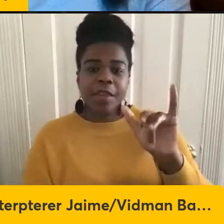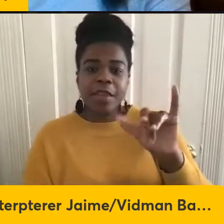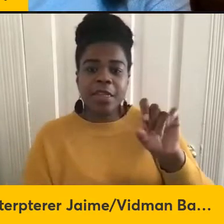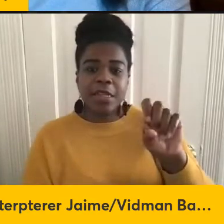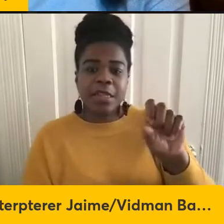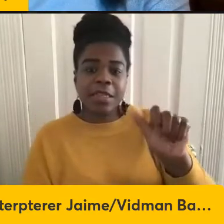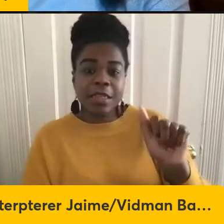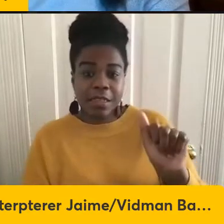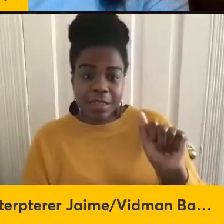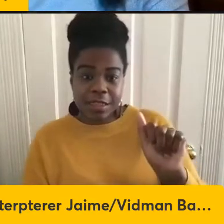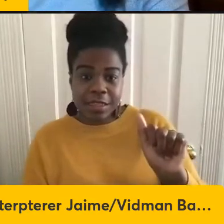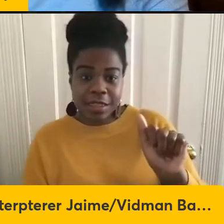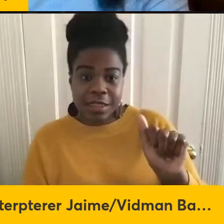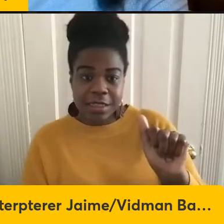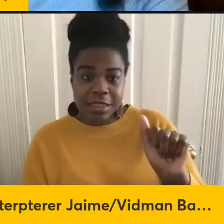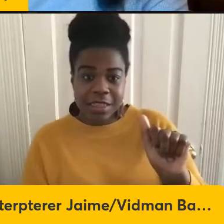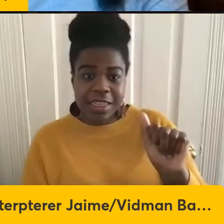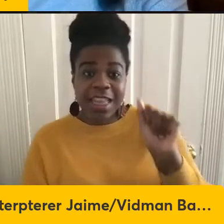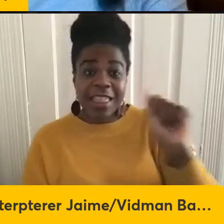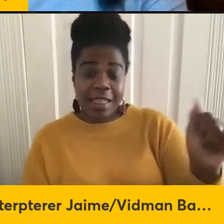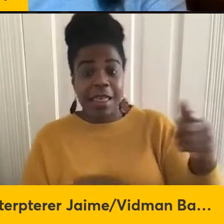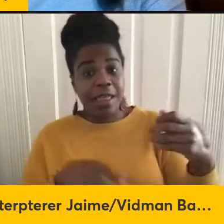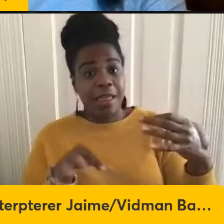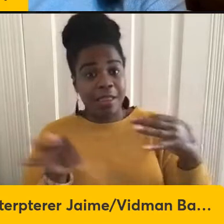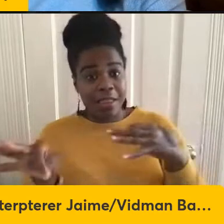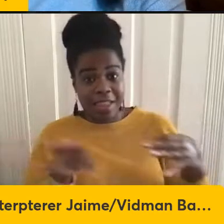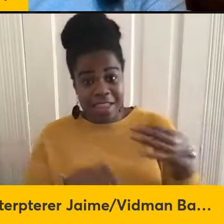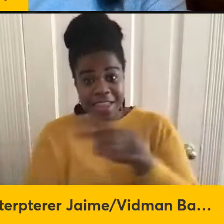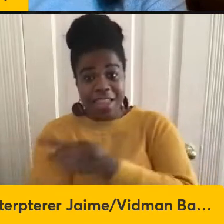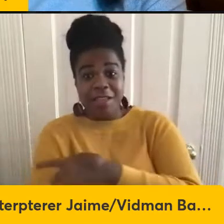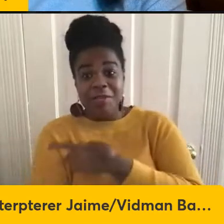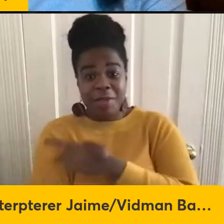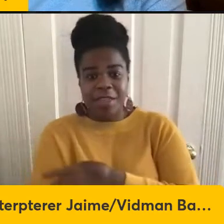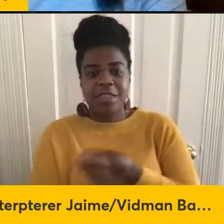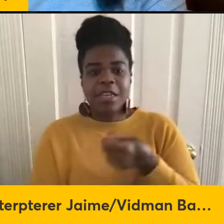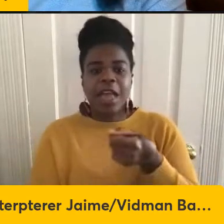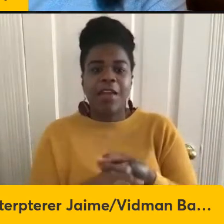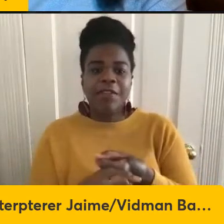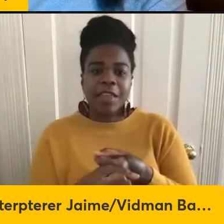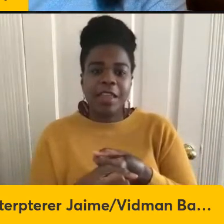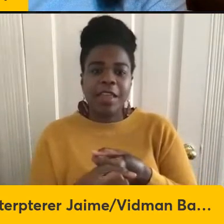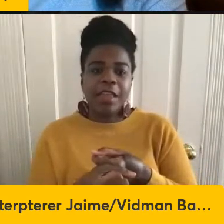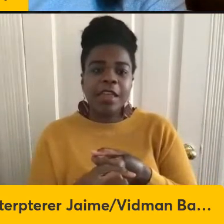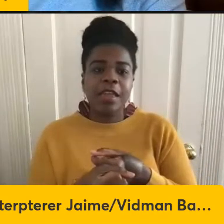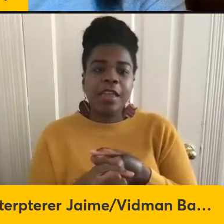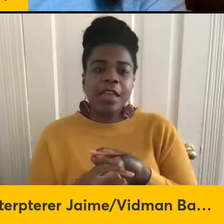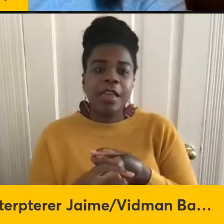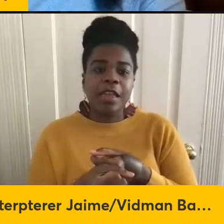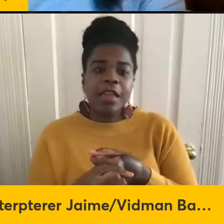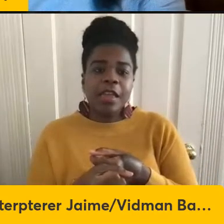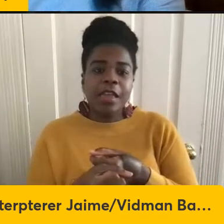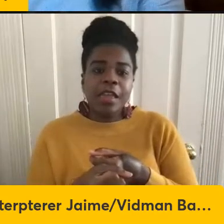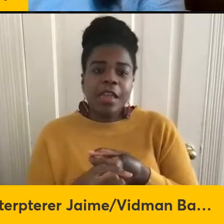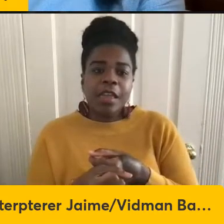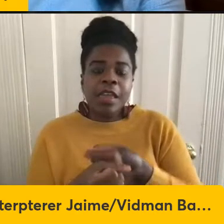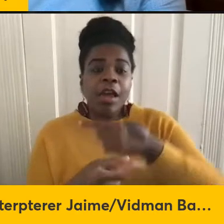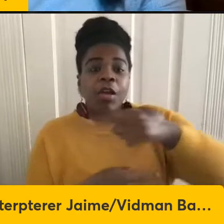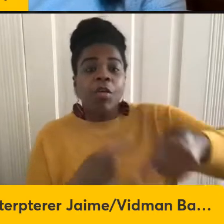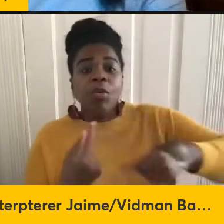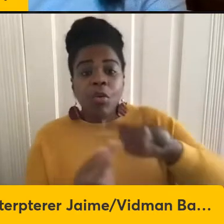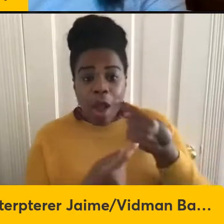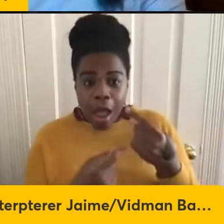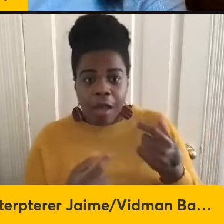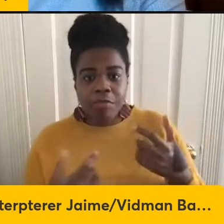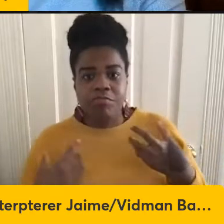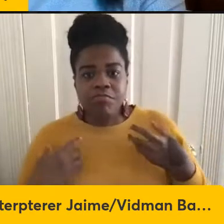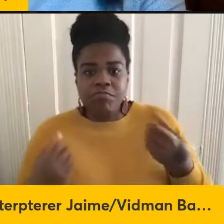because we've been the definition of patient advocate around you know, speaking up for